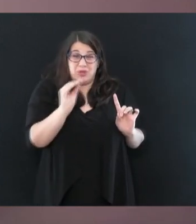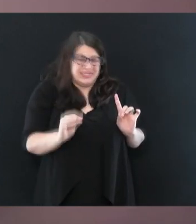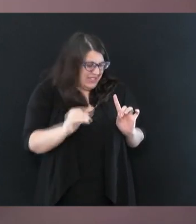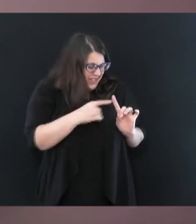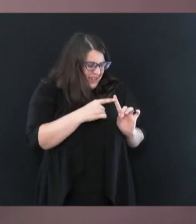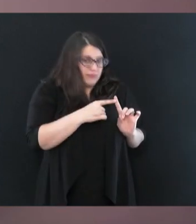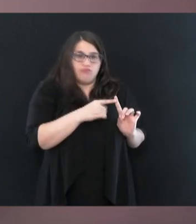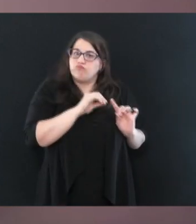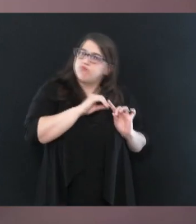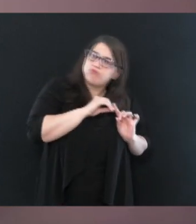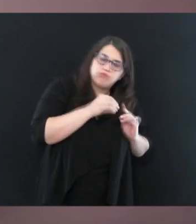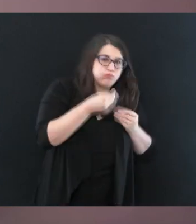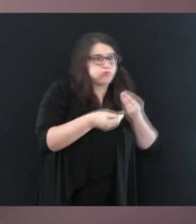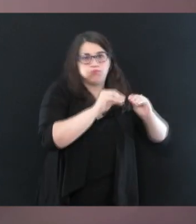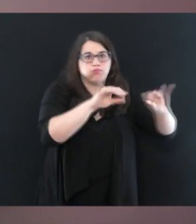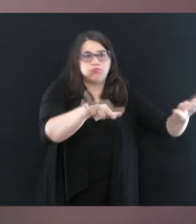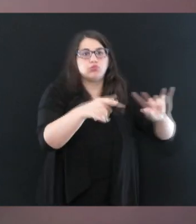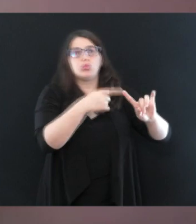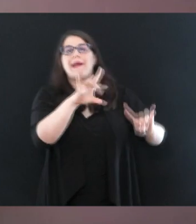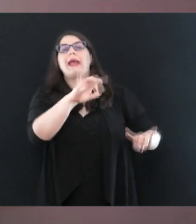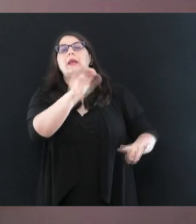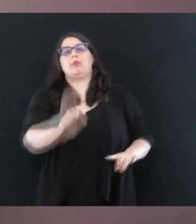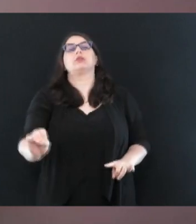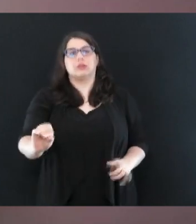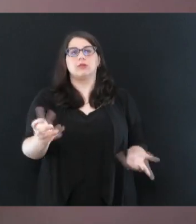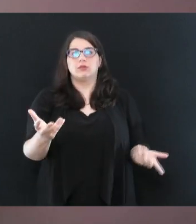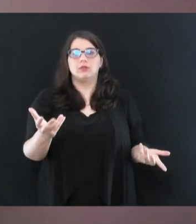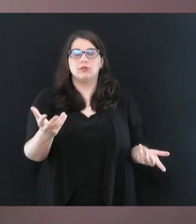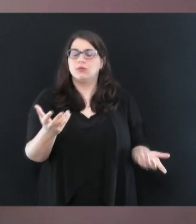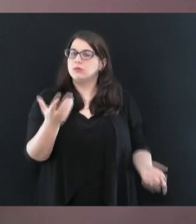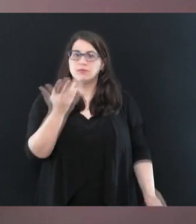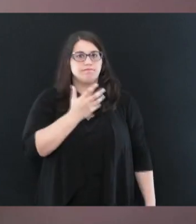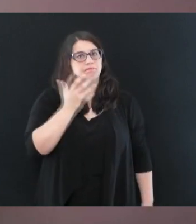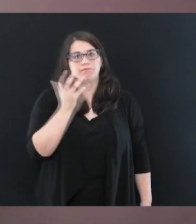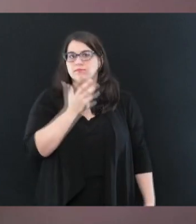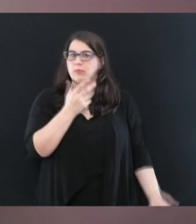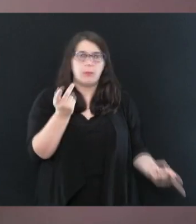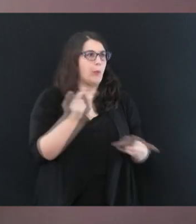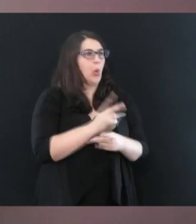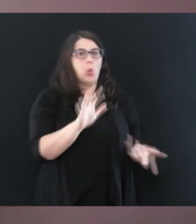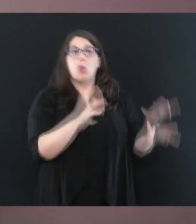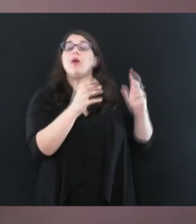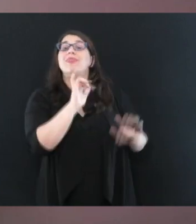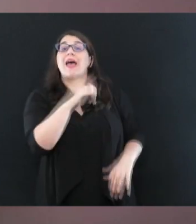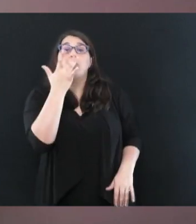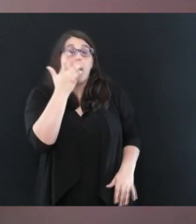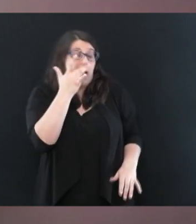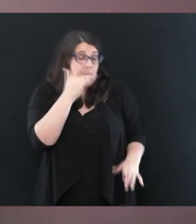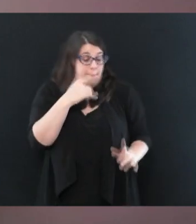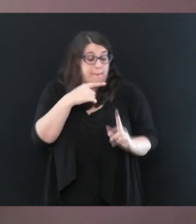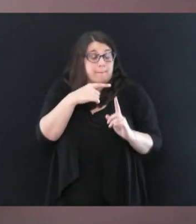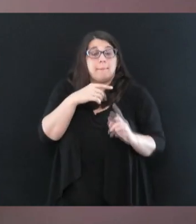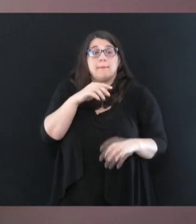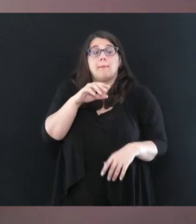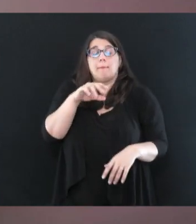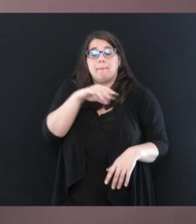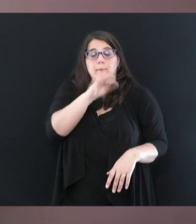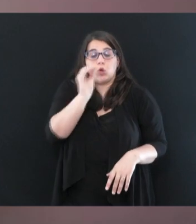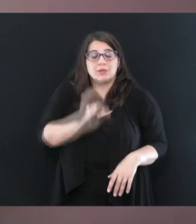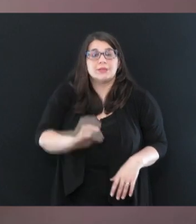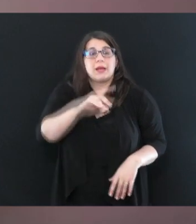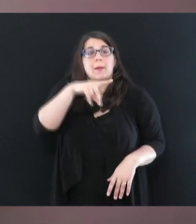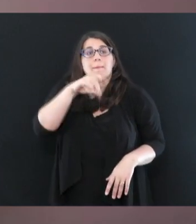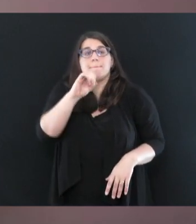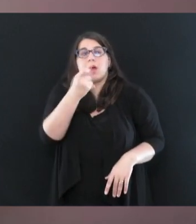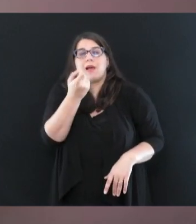the way to identify them is to test. And that's why we added that percent positive rate. And we used national